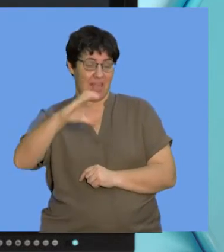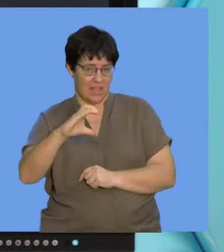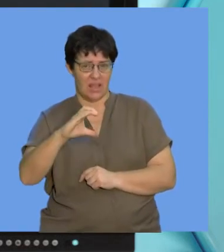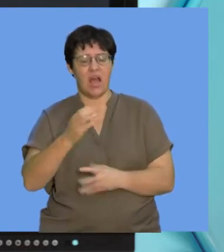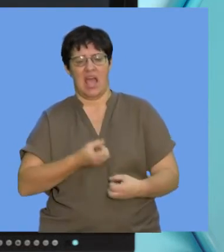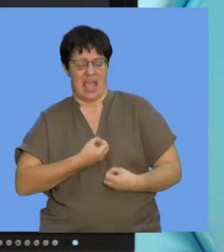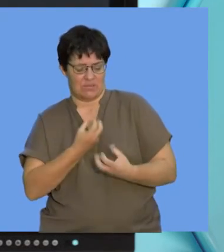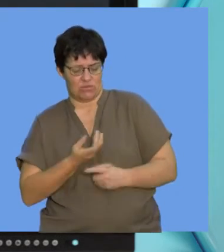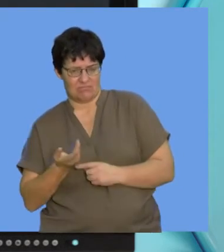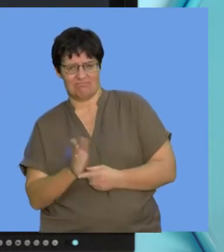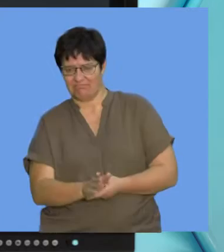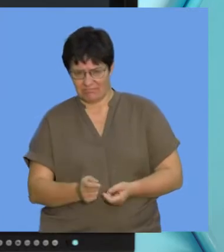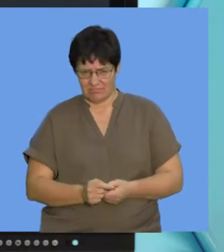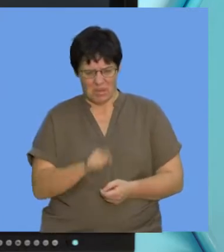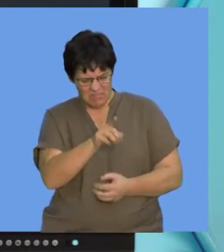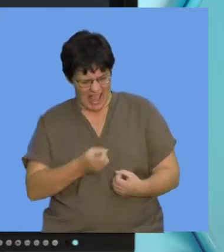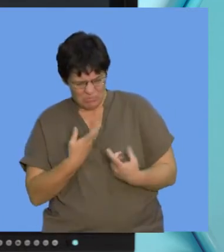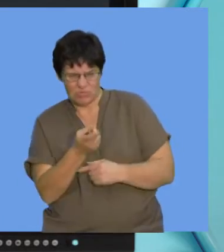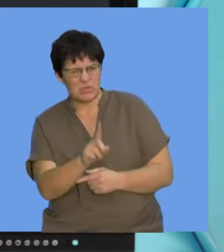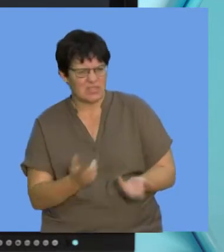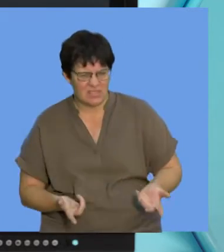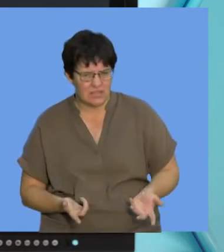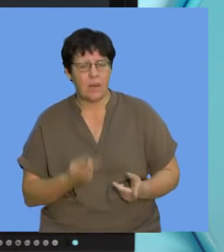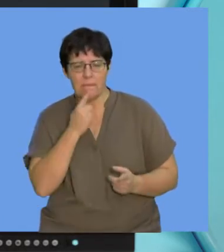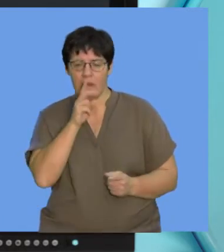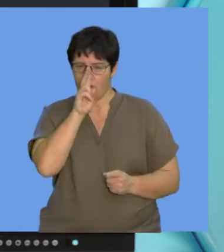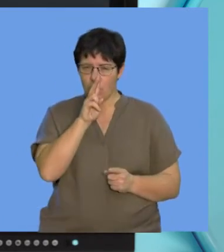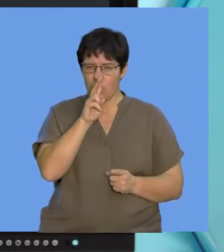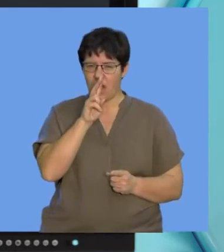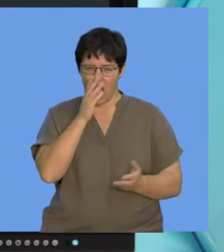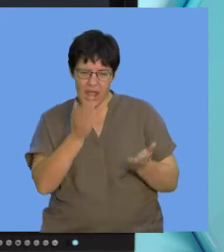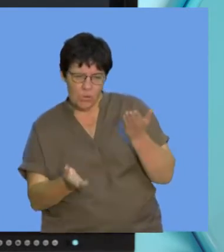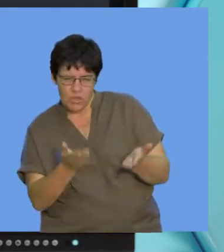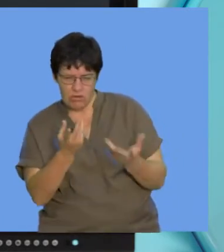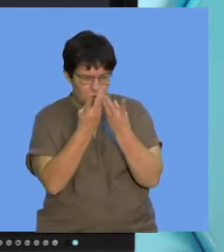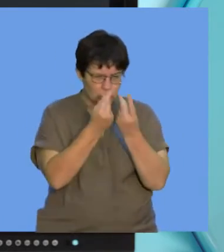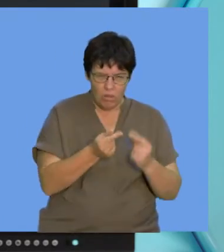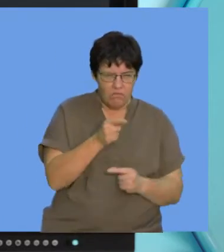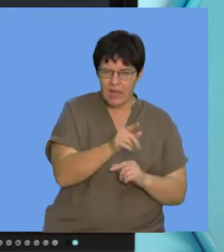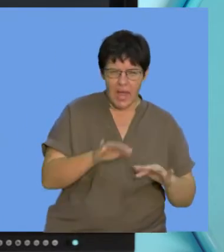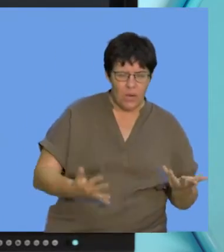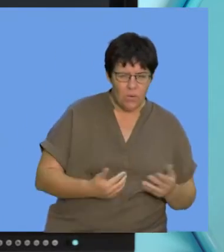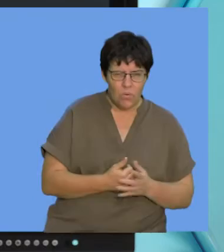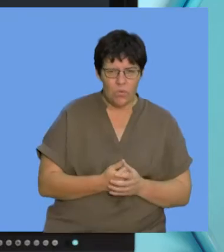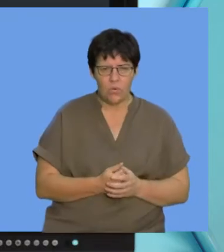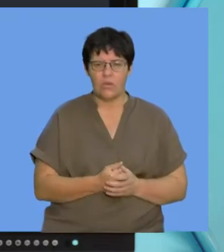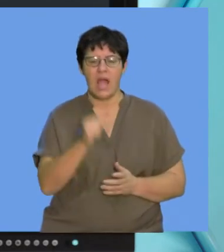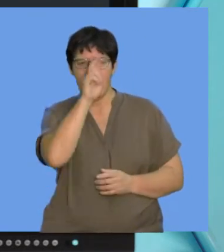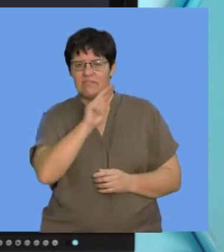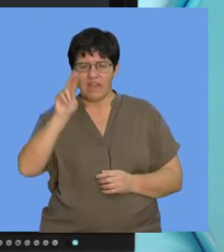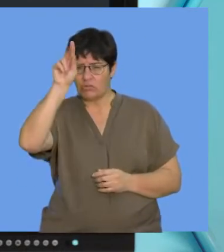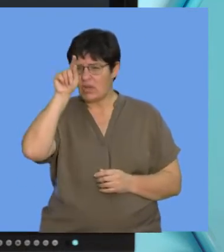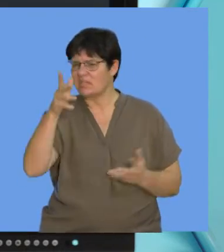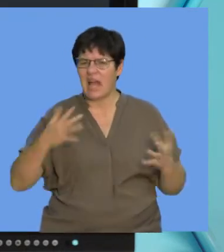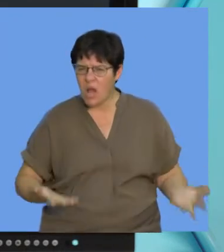are expressions, and then we're going to look at what is equations, how do you solve them, how do you factorize, and